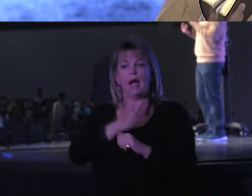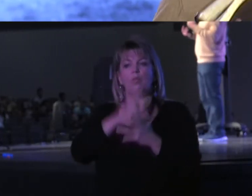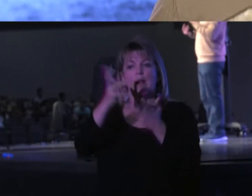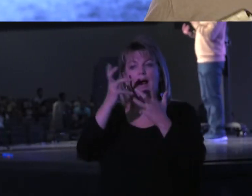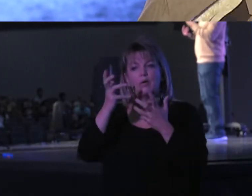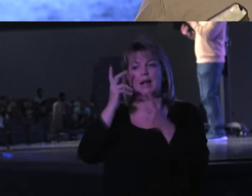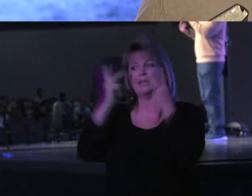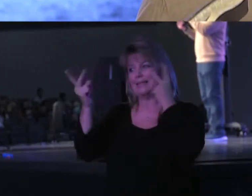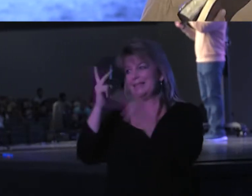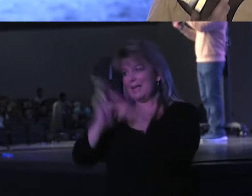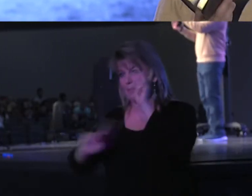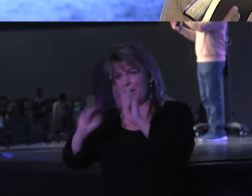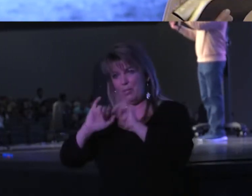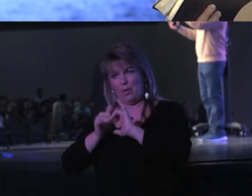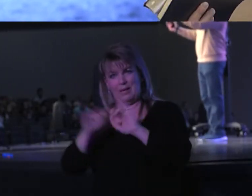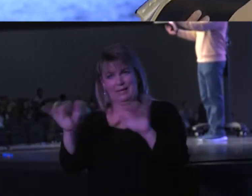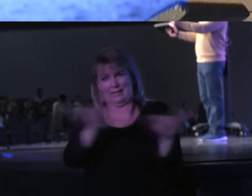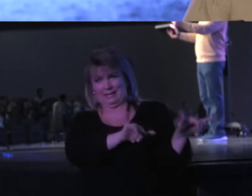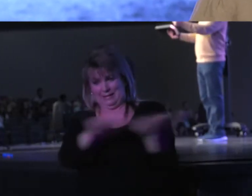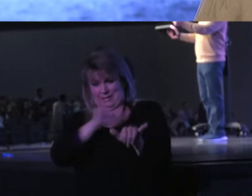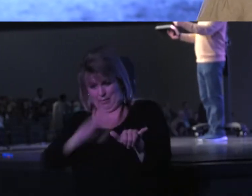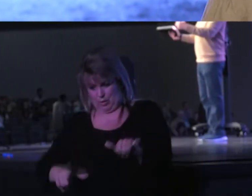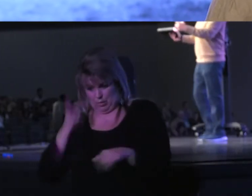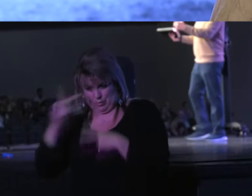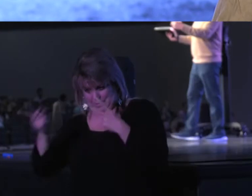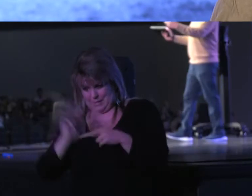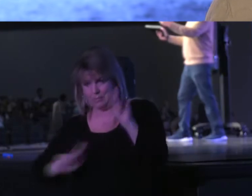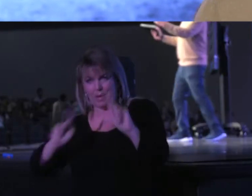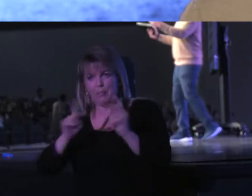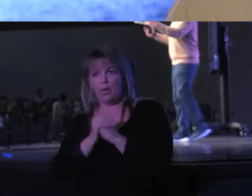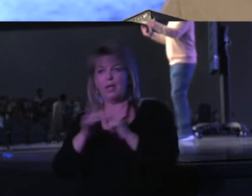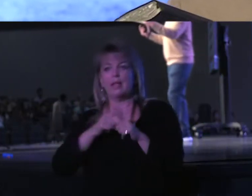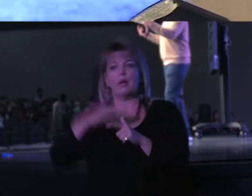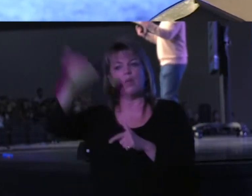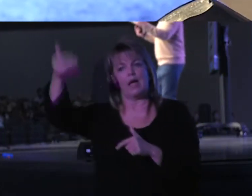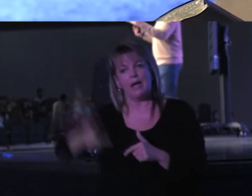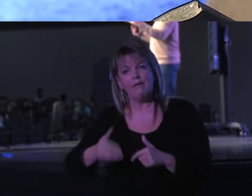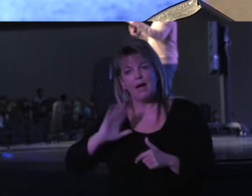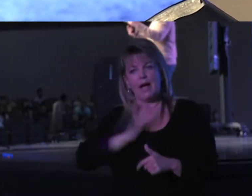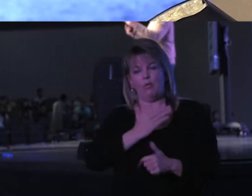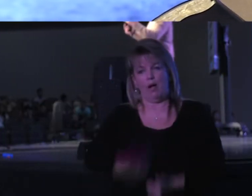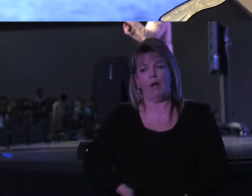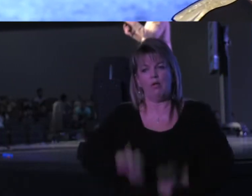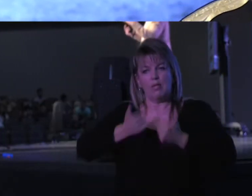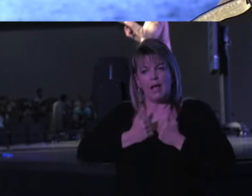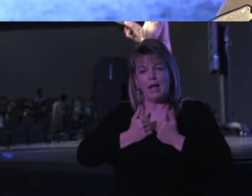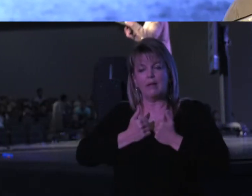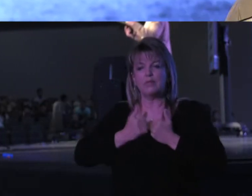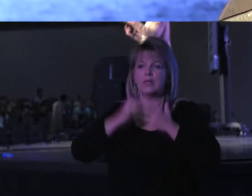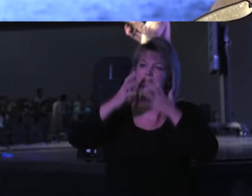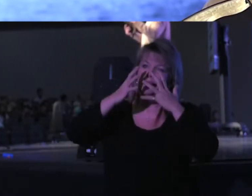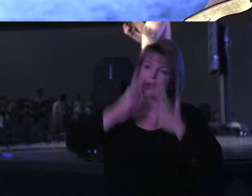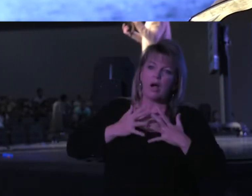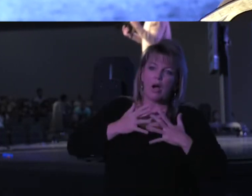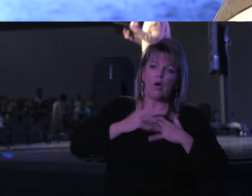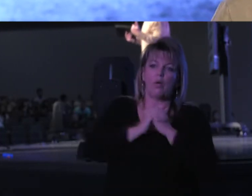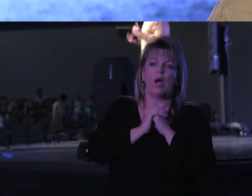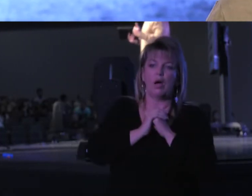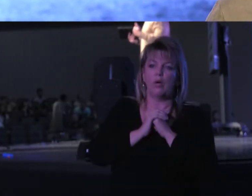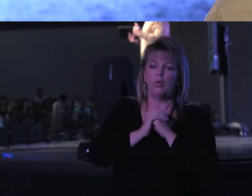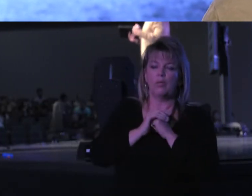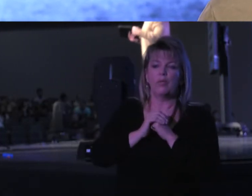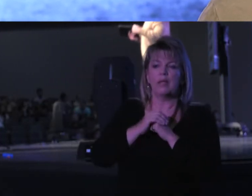is to see people the way the Lord sees people, then we invite into our lives sorrow